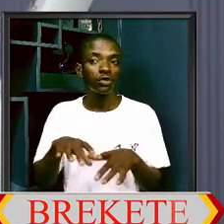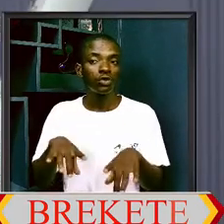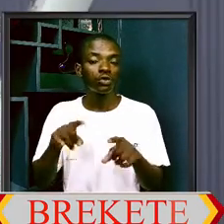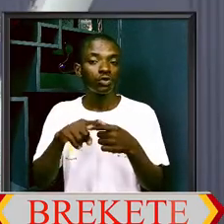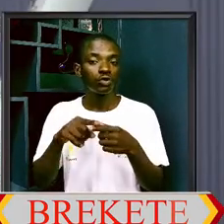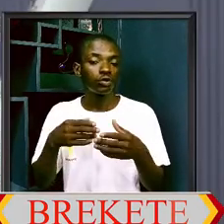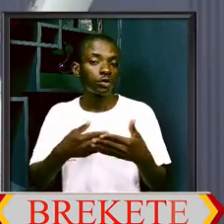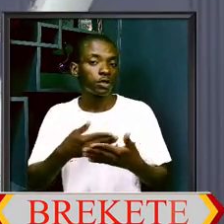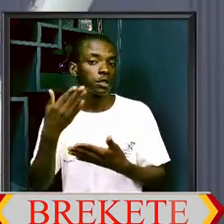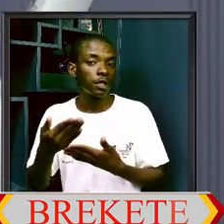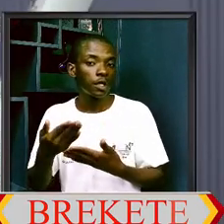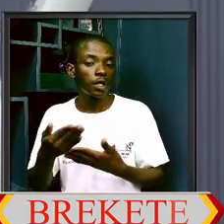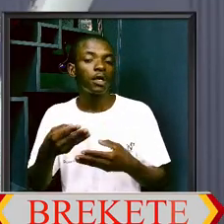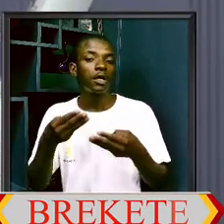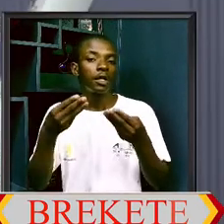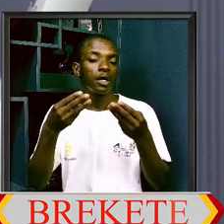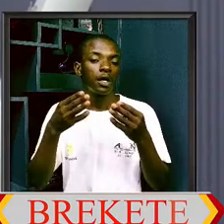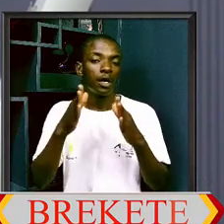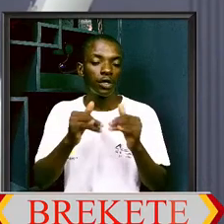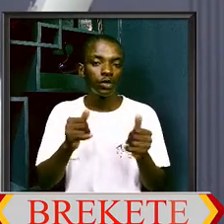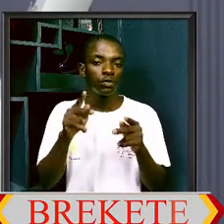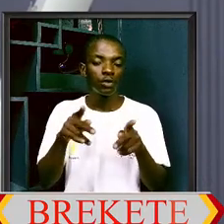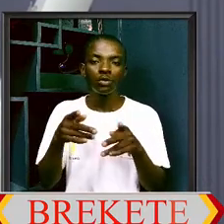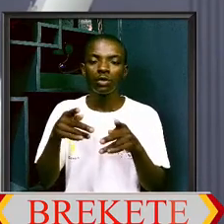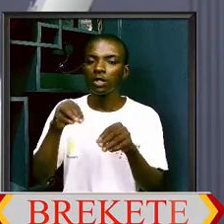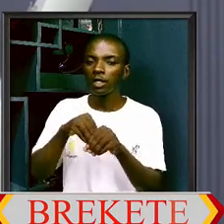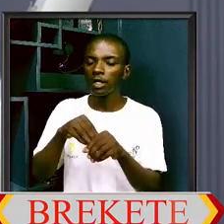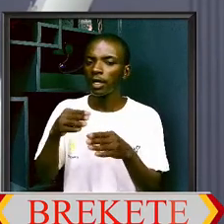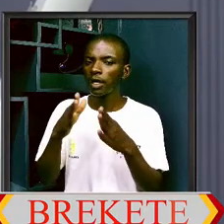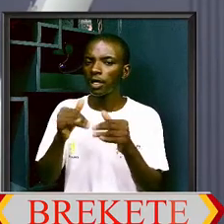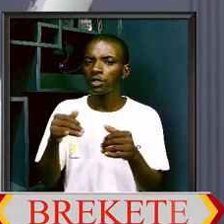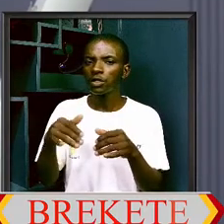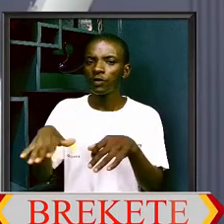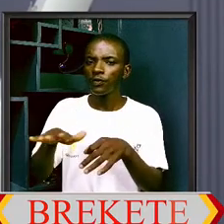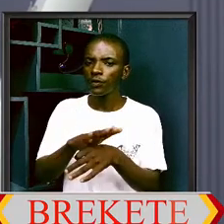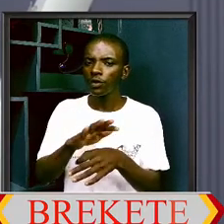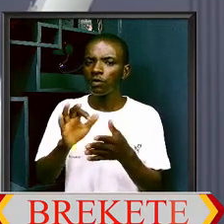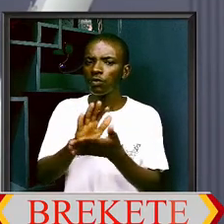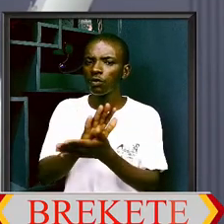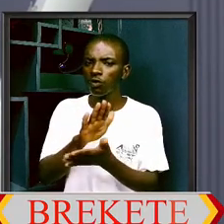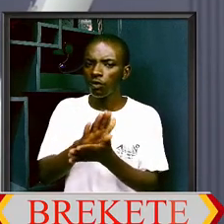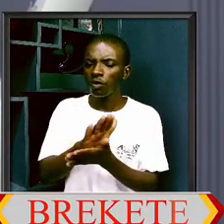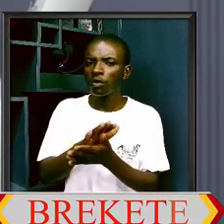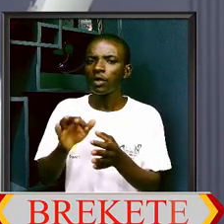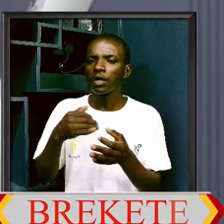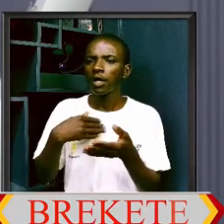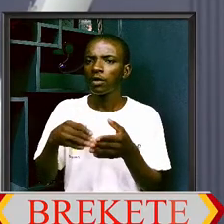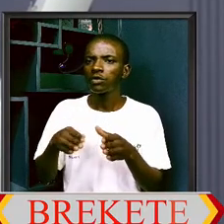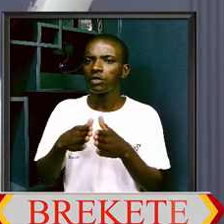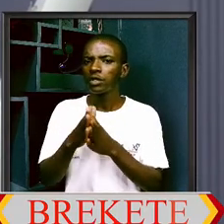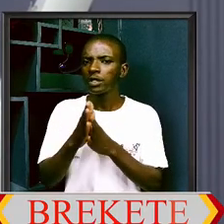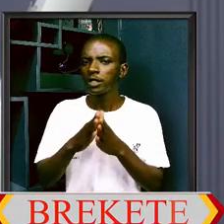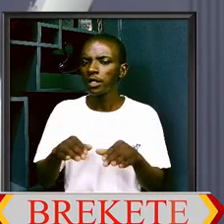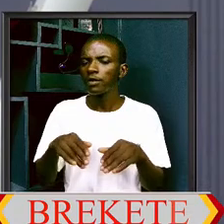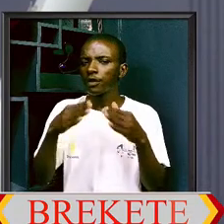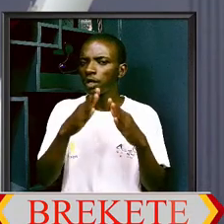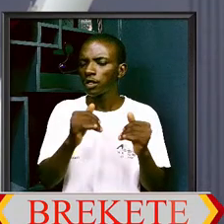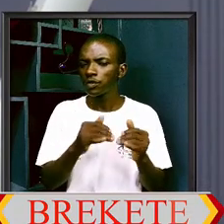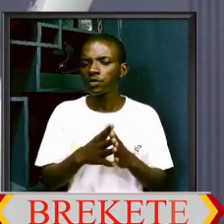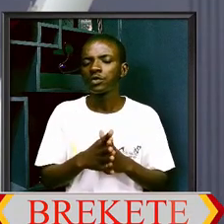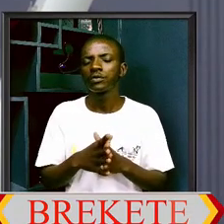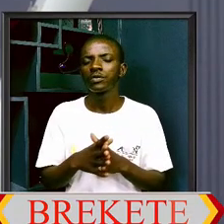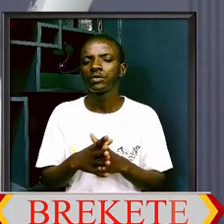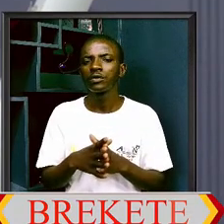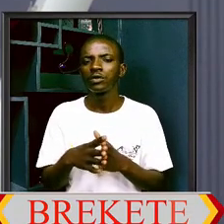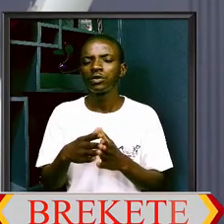sell the house now these people there for the house and I them fill the form now them deserve the house okay sir some